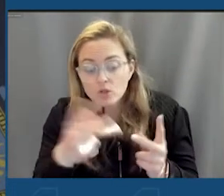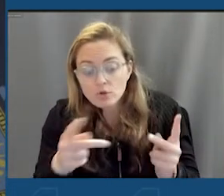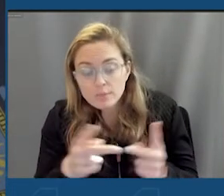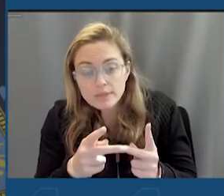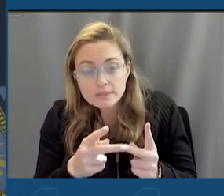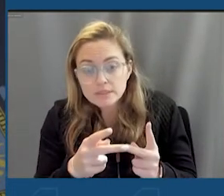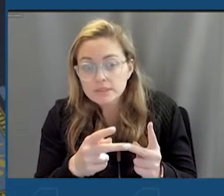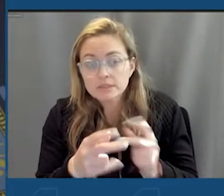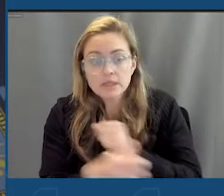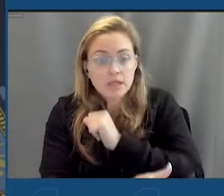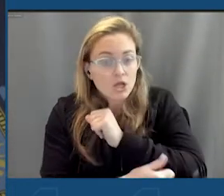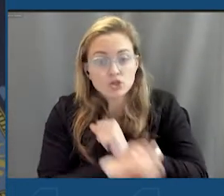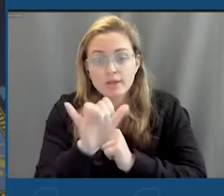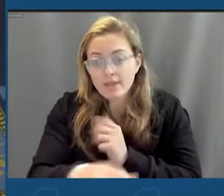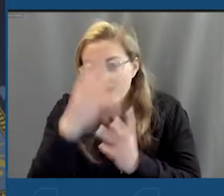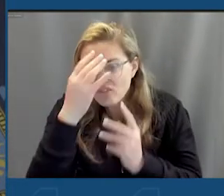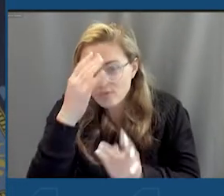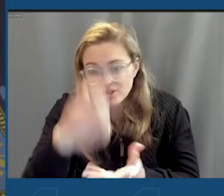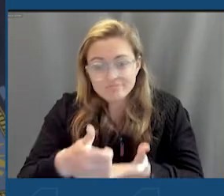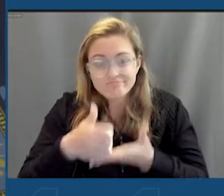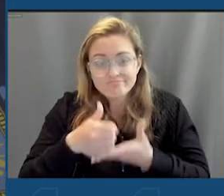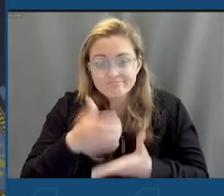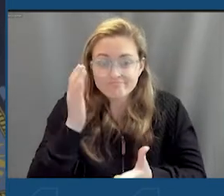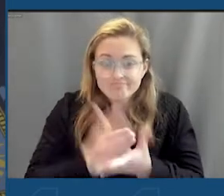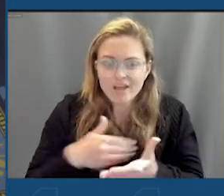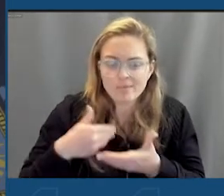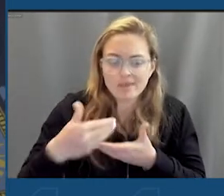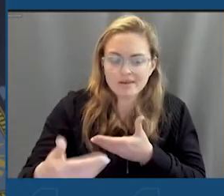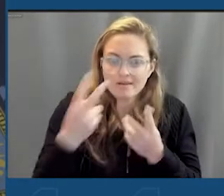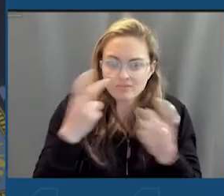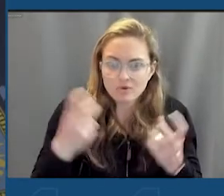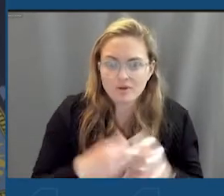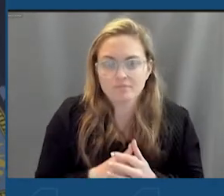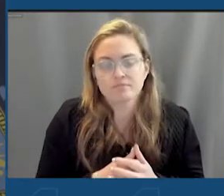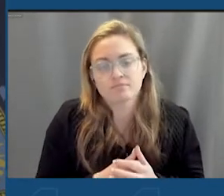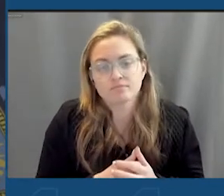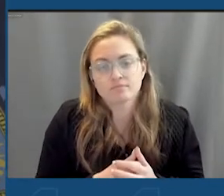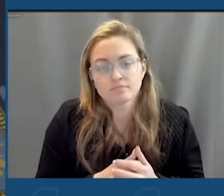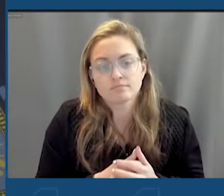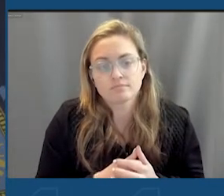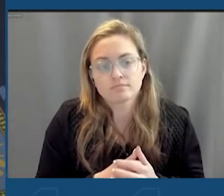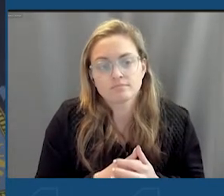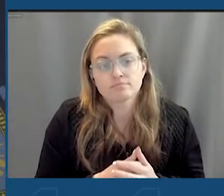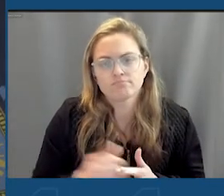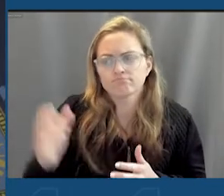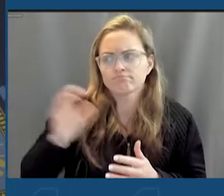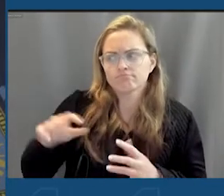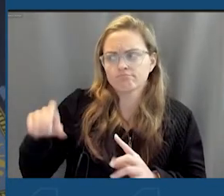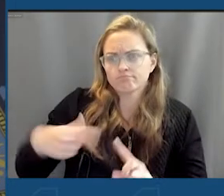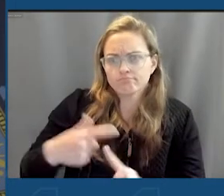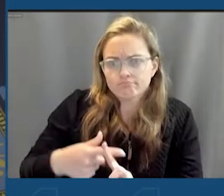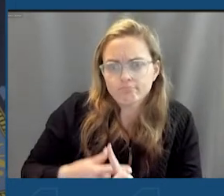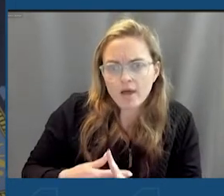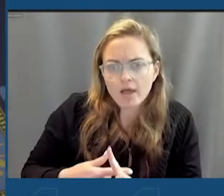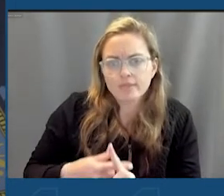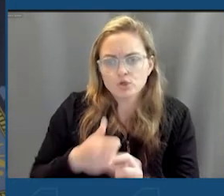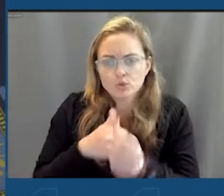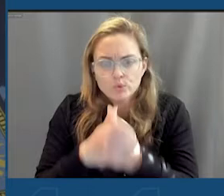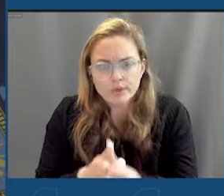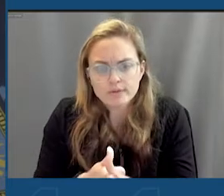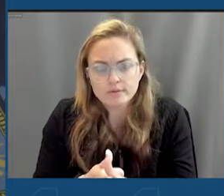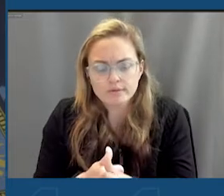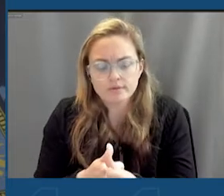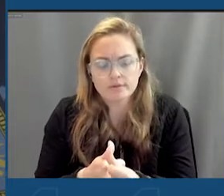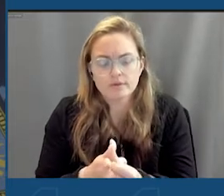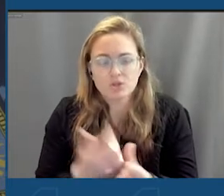is data that is helpful to stop the next crime. And it used to take a month to be able to trace this, a month. You know how